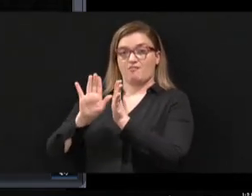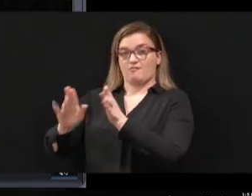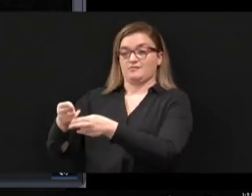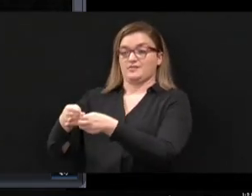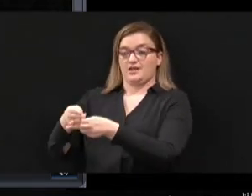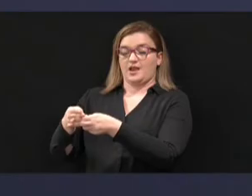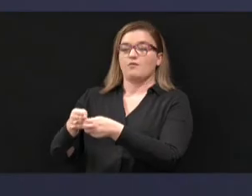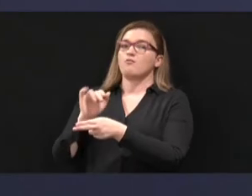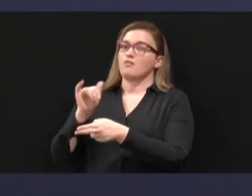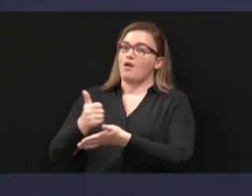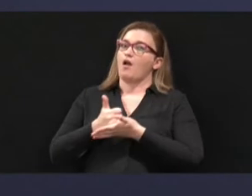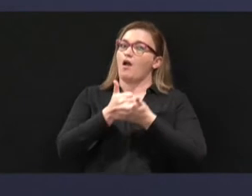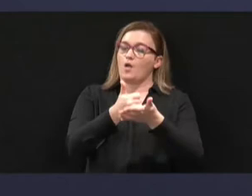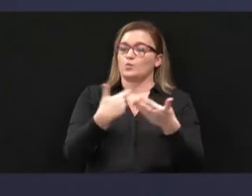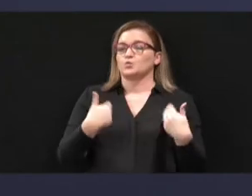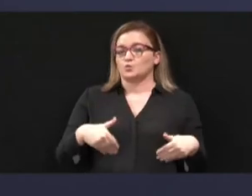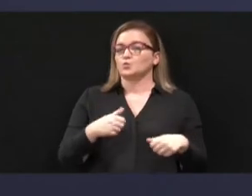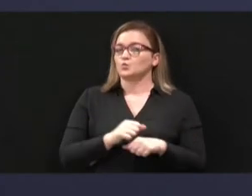Okay, I also